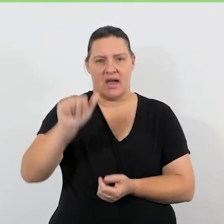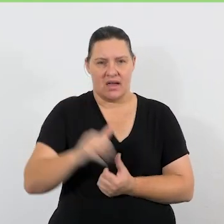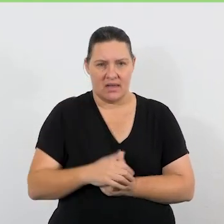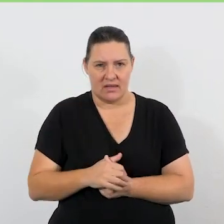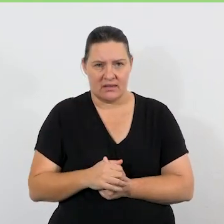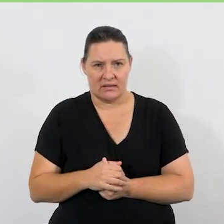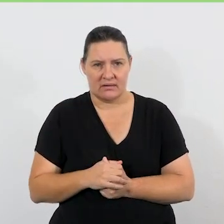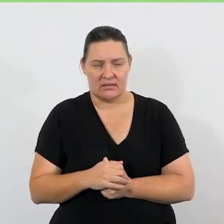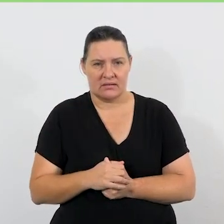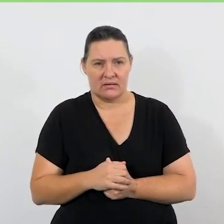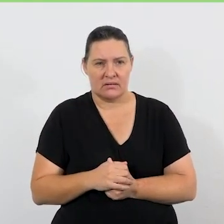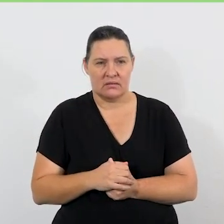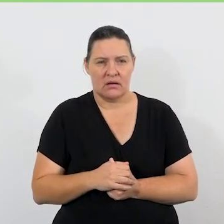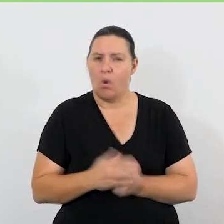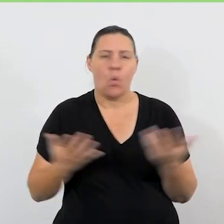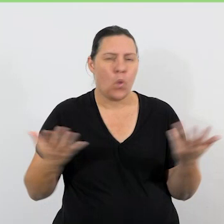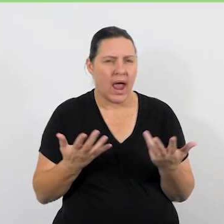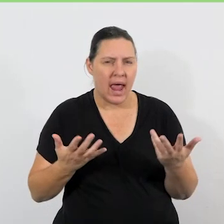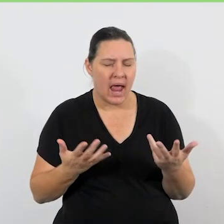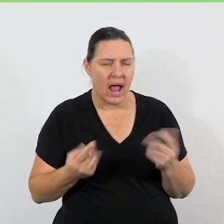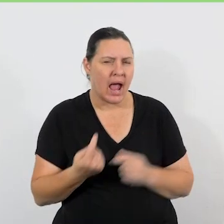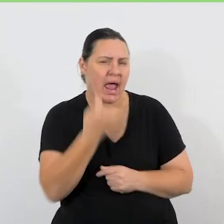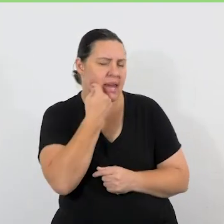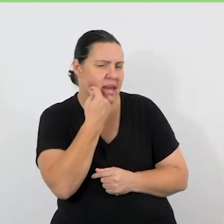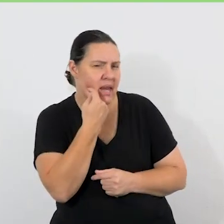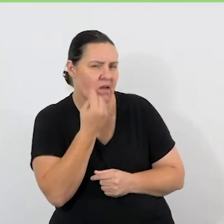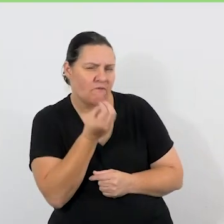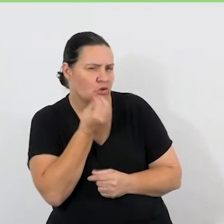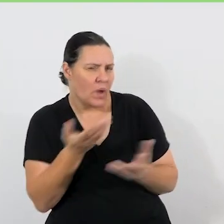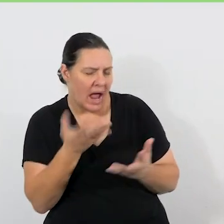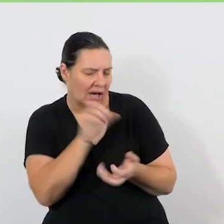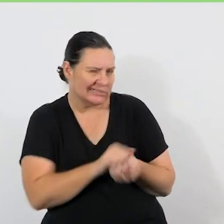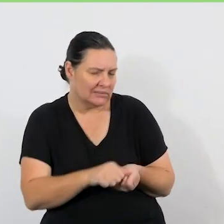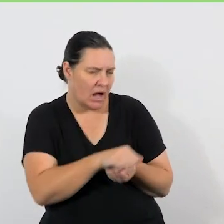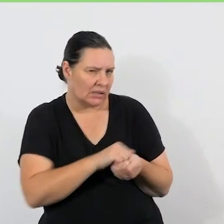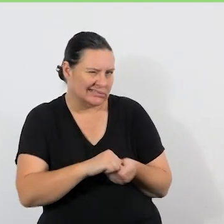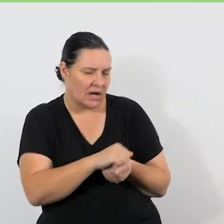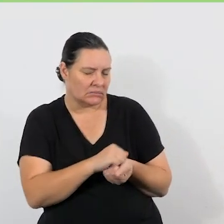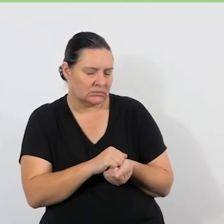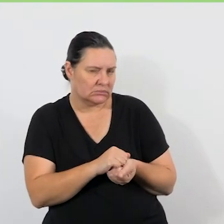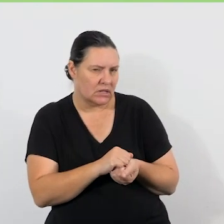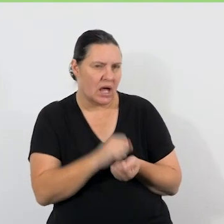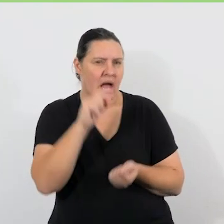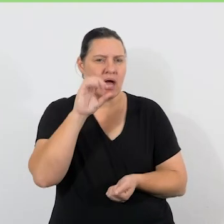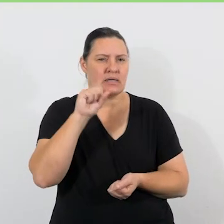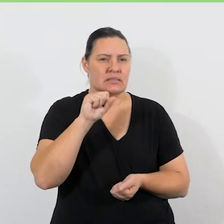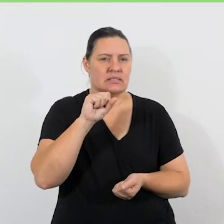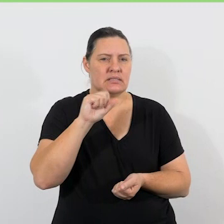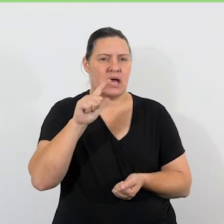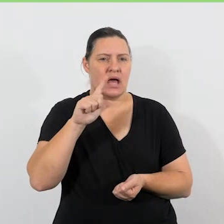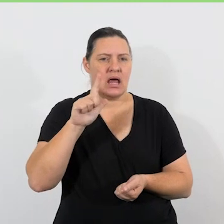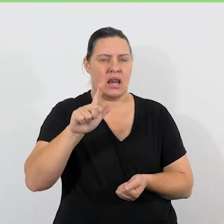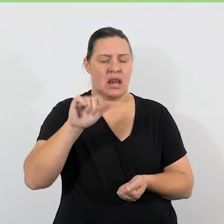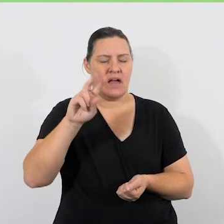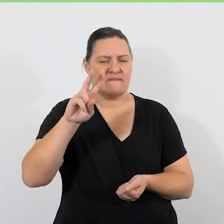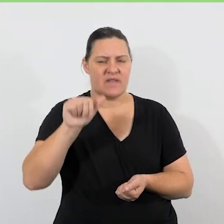So food is taken in this part, it is chewed and mixed with saliva. Which part is that when we are